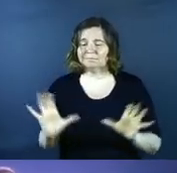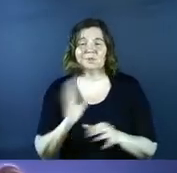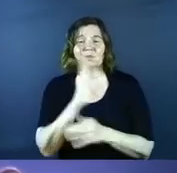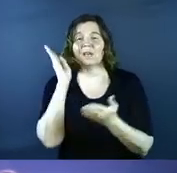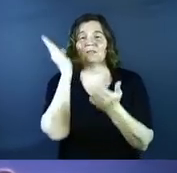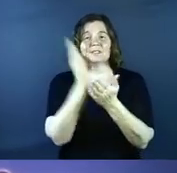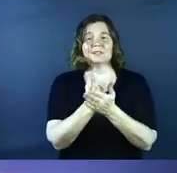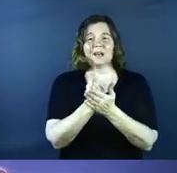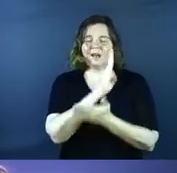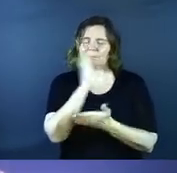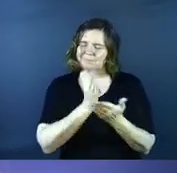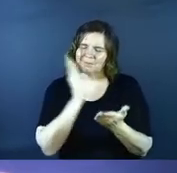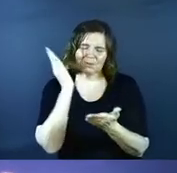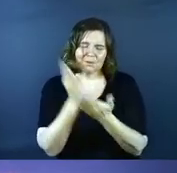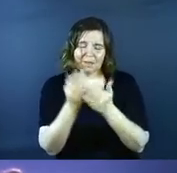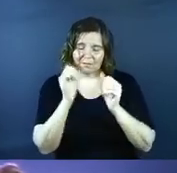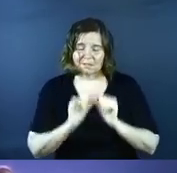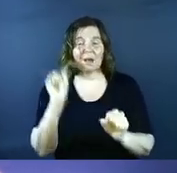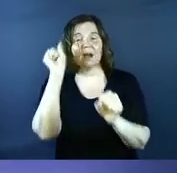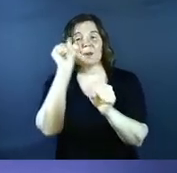working.